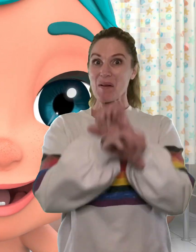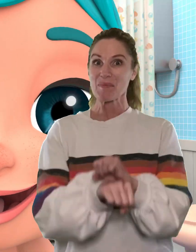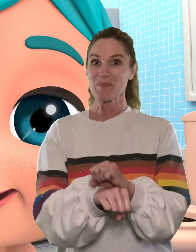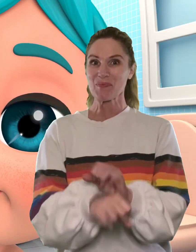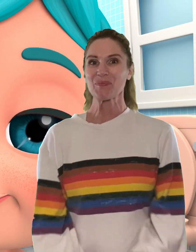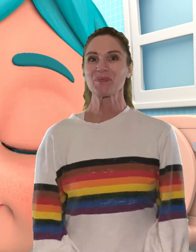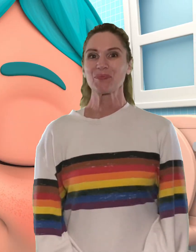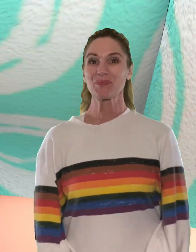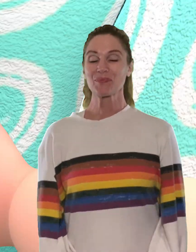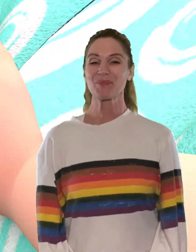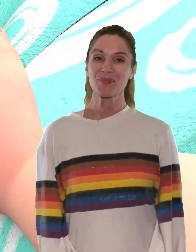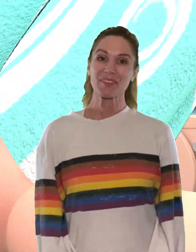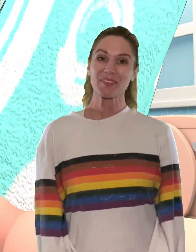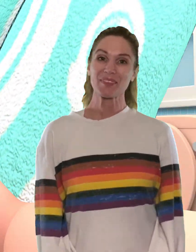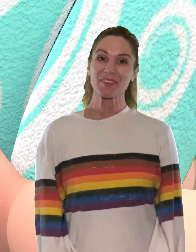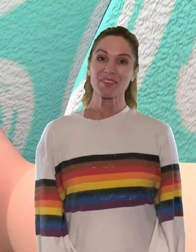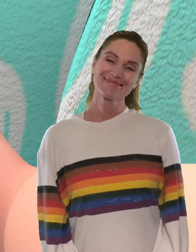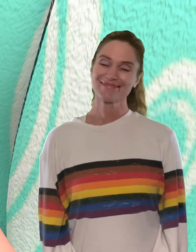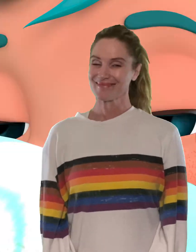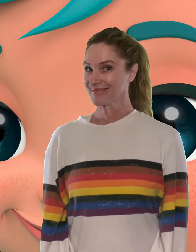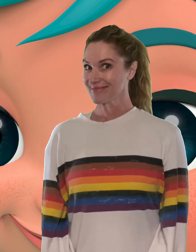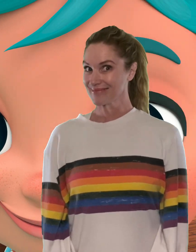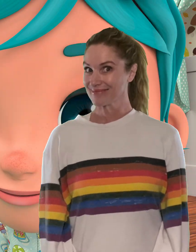Good Habits